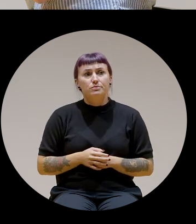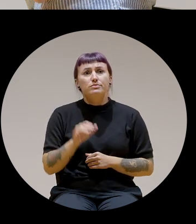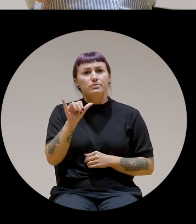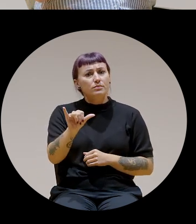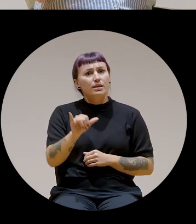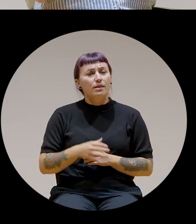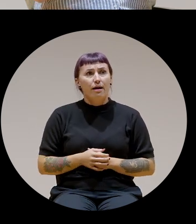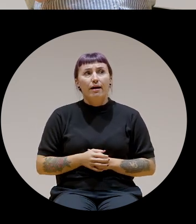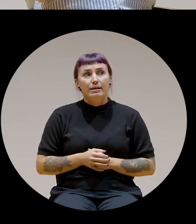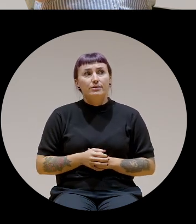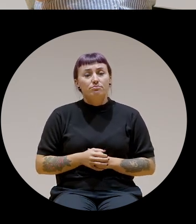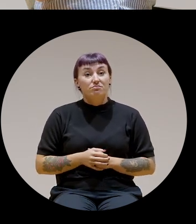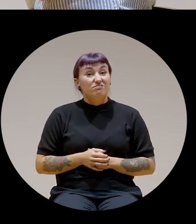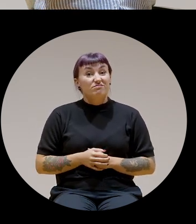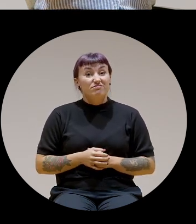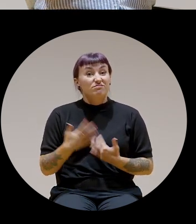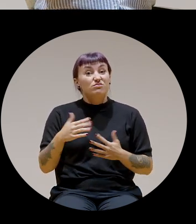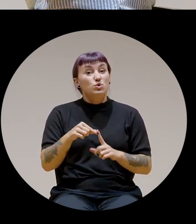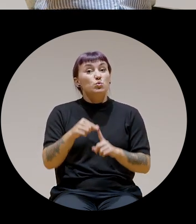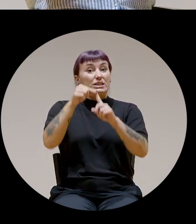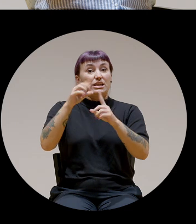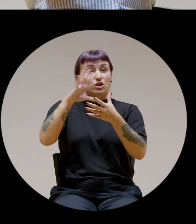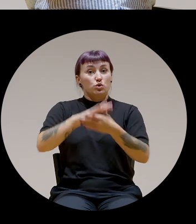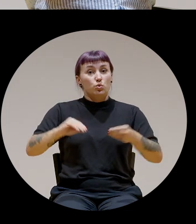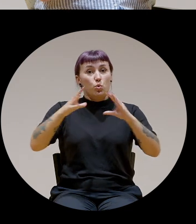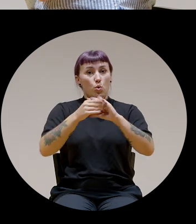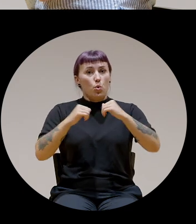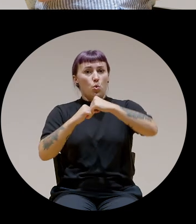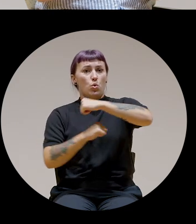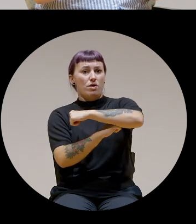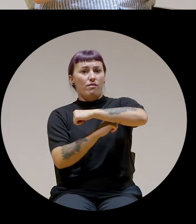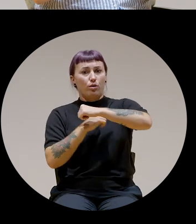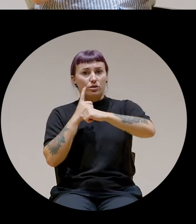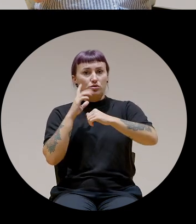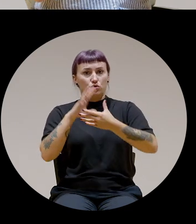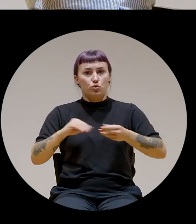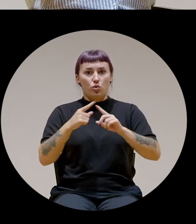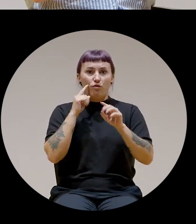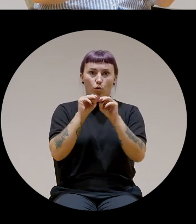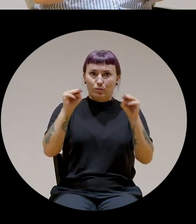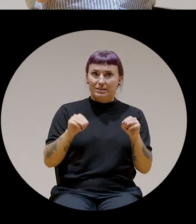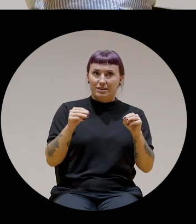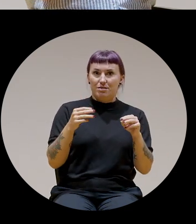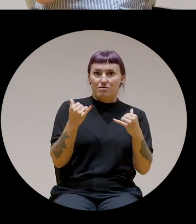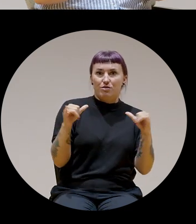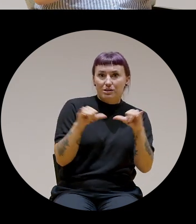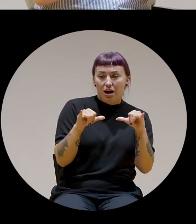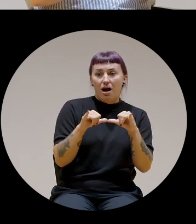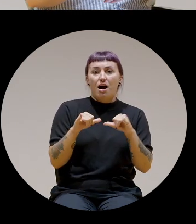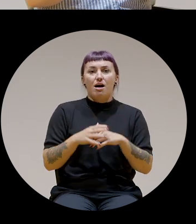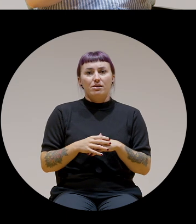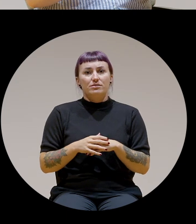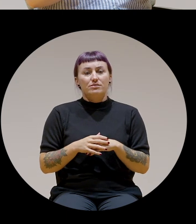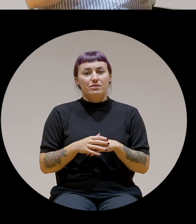so that is a really unique story, a foundational story to have for a museum of the size and of the